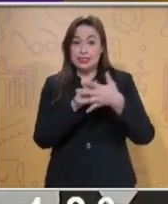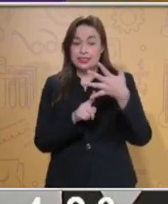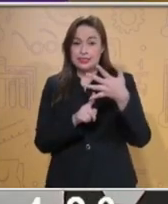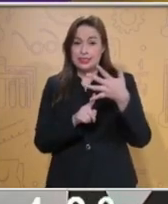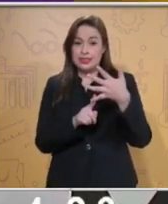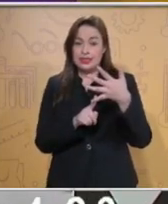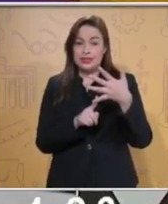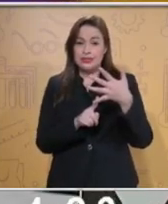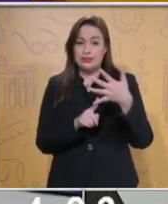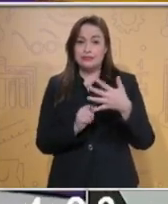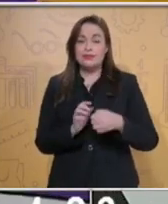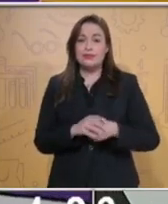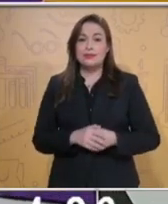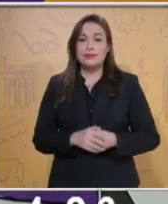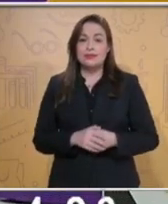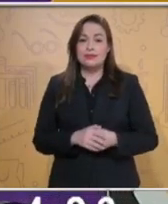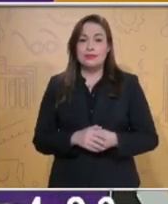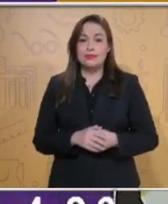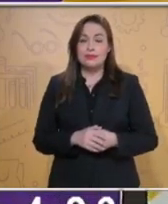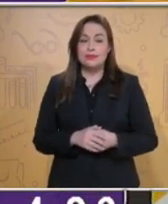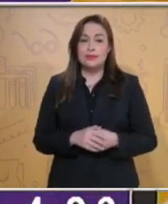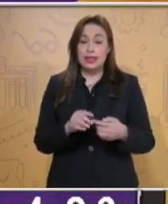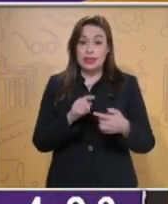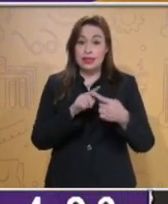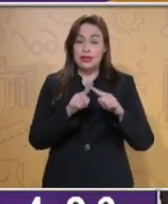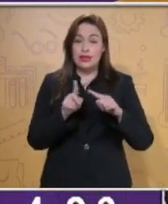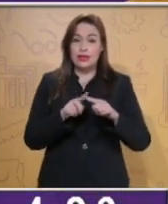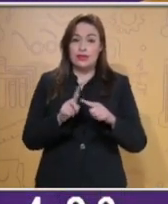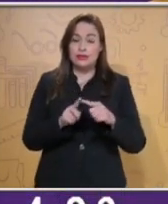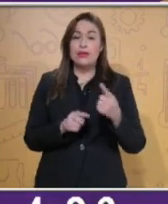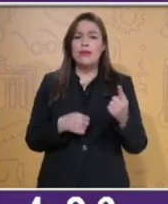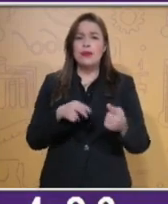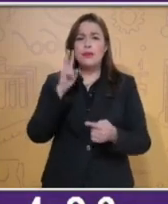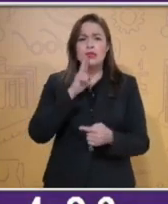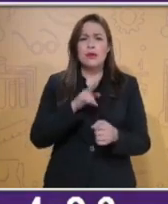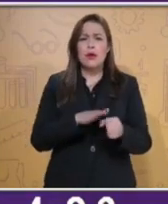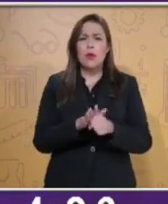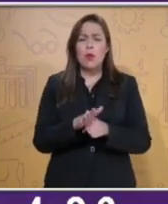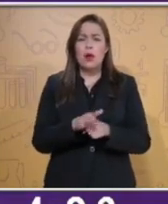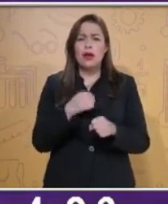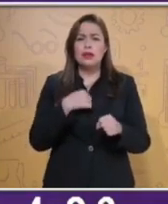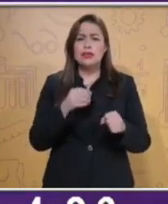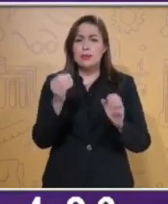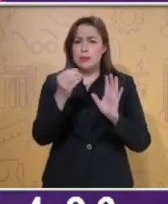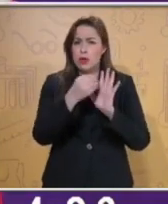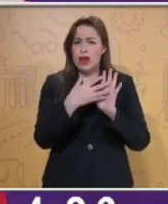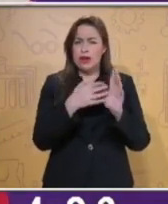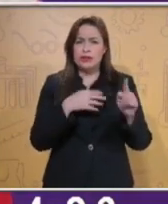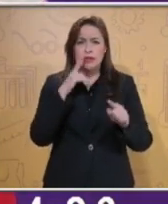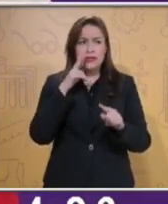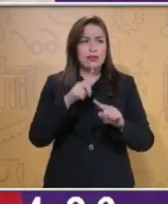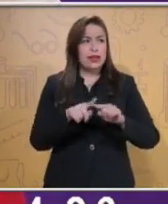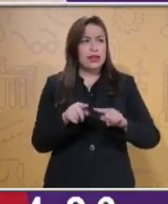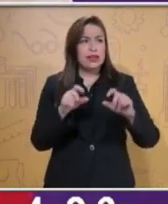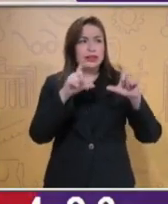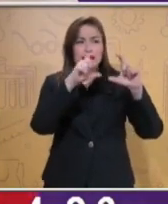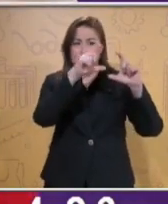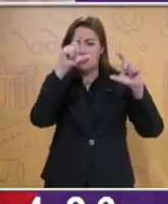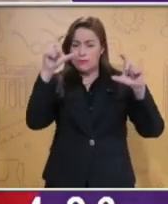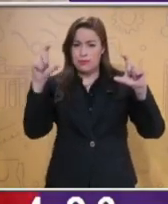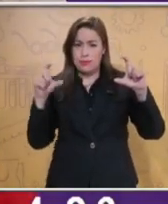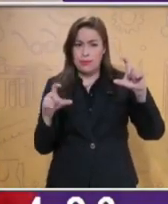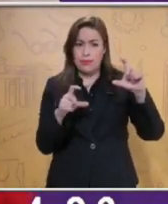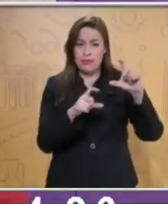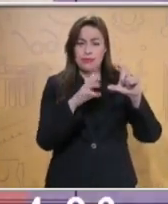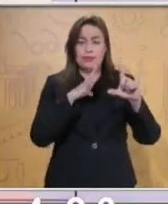models or formats about comic strips, and we are going to talk about the panels or the frames. As you know, as I